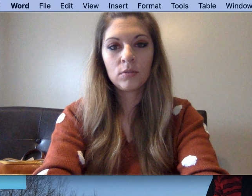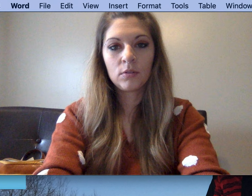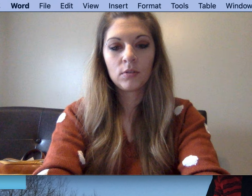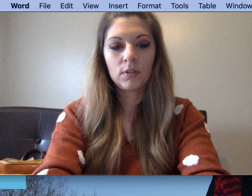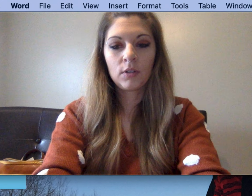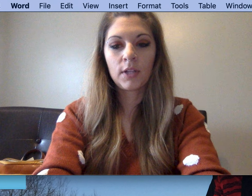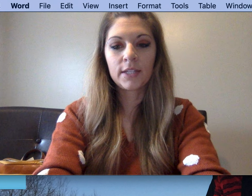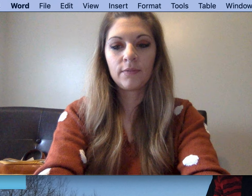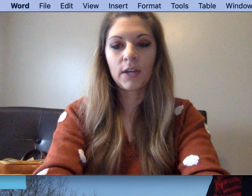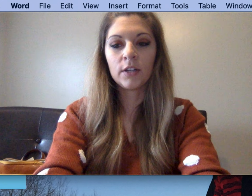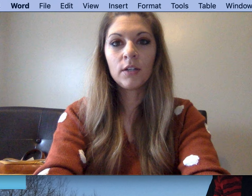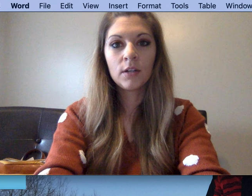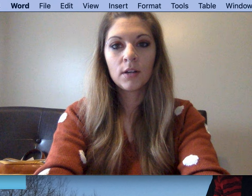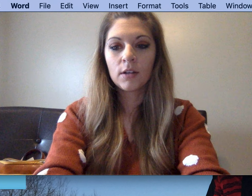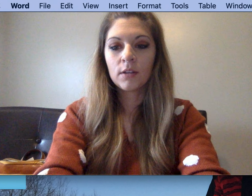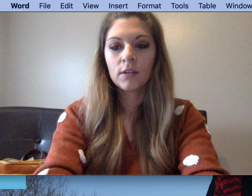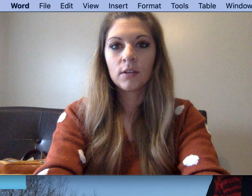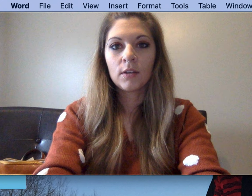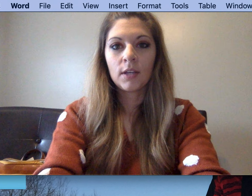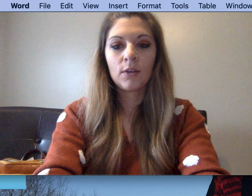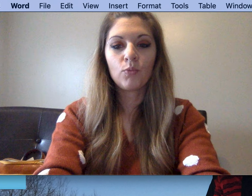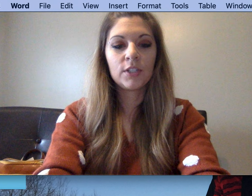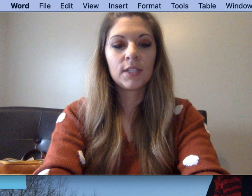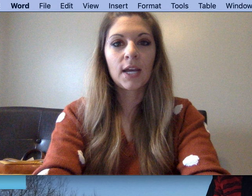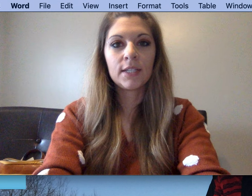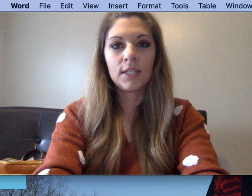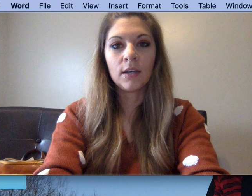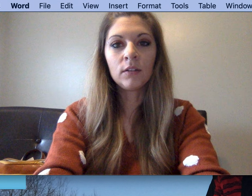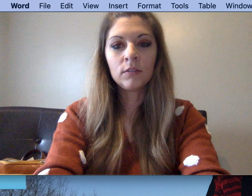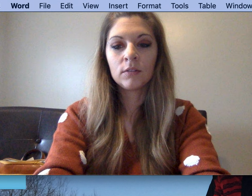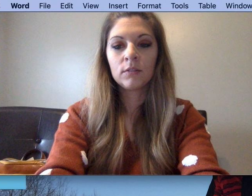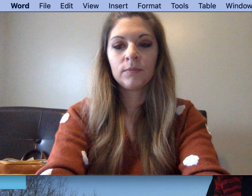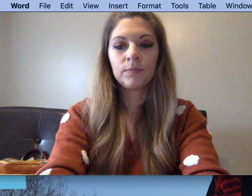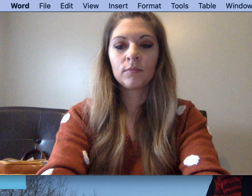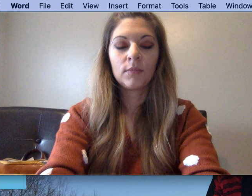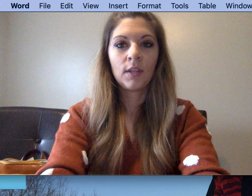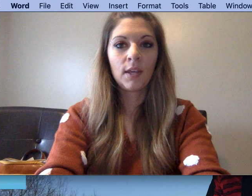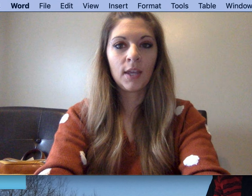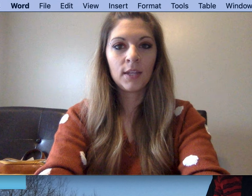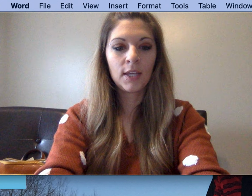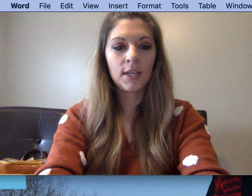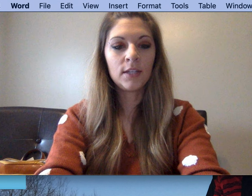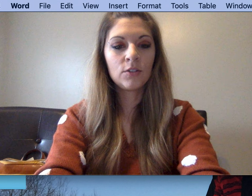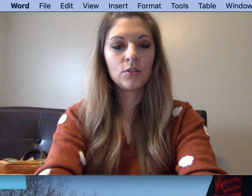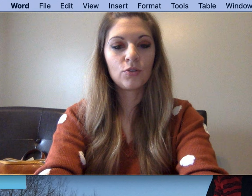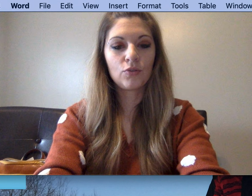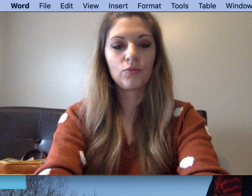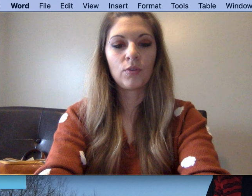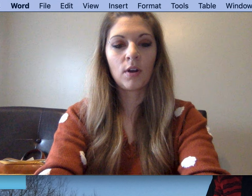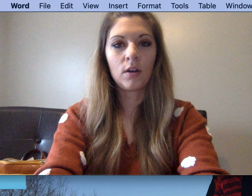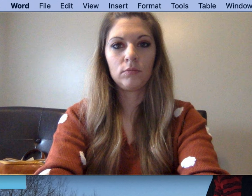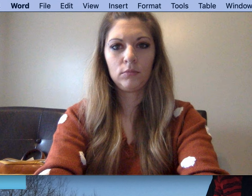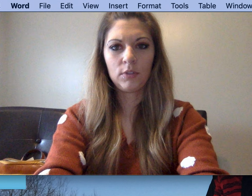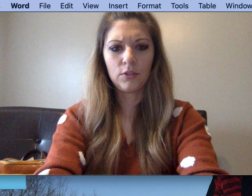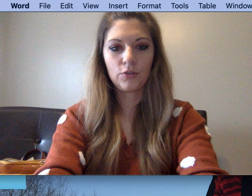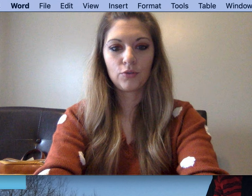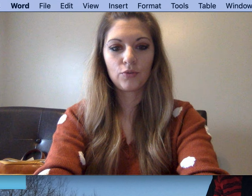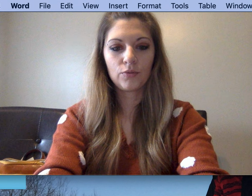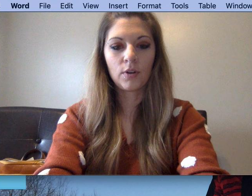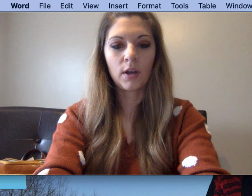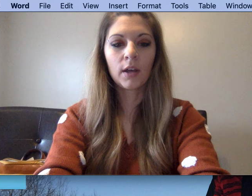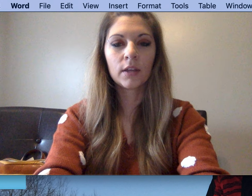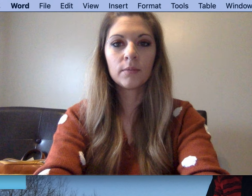instrumental classifier, which is an ICL, and it